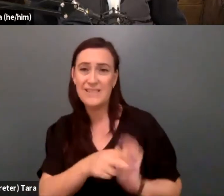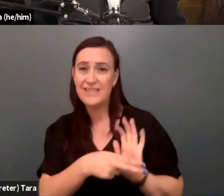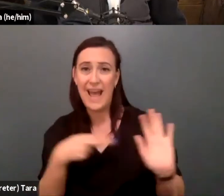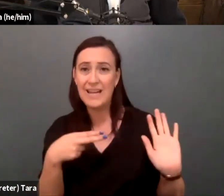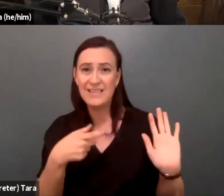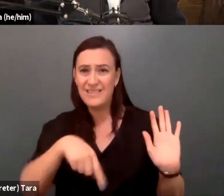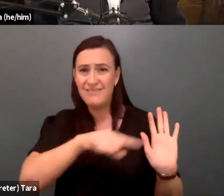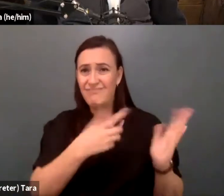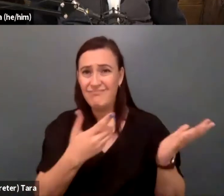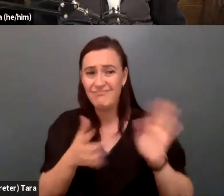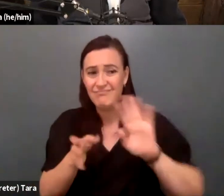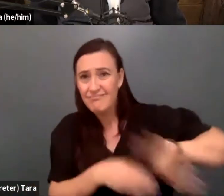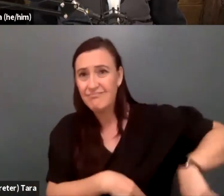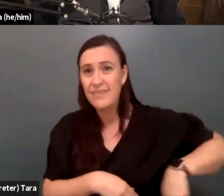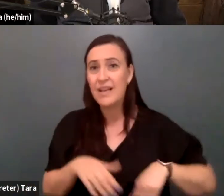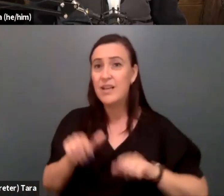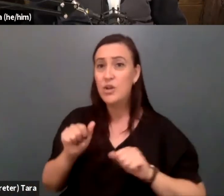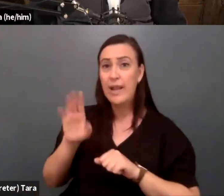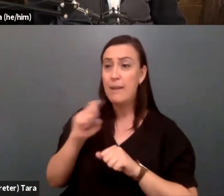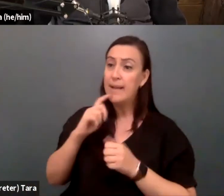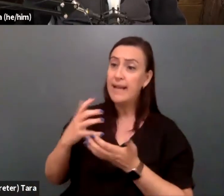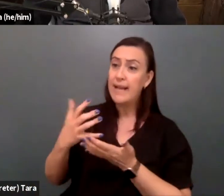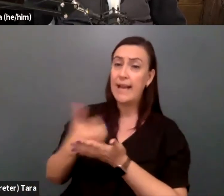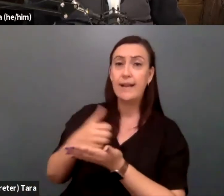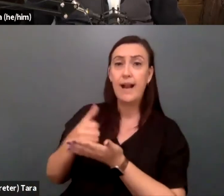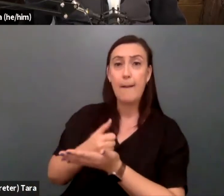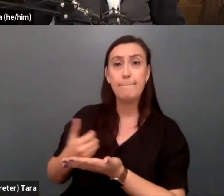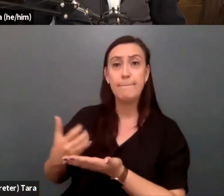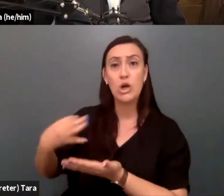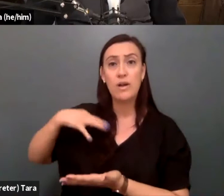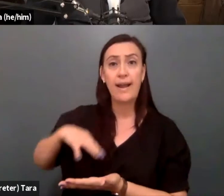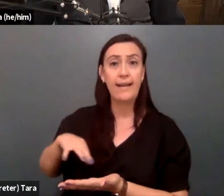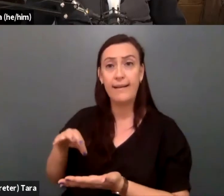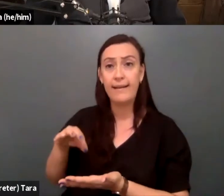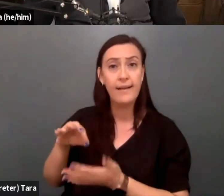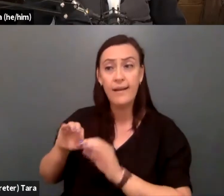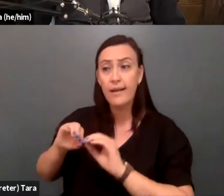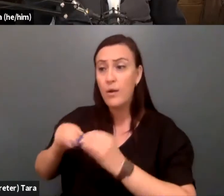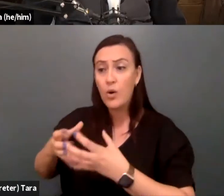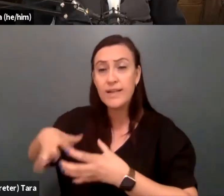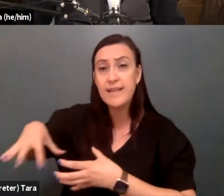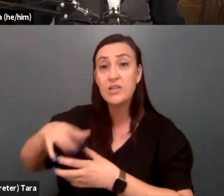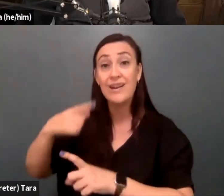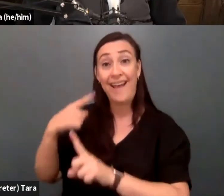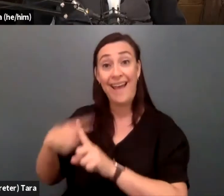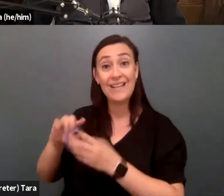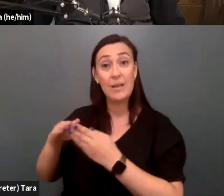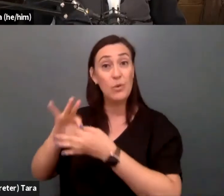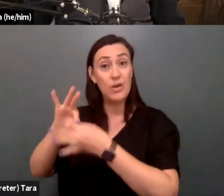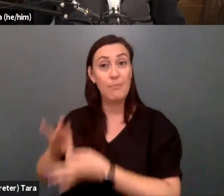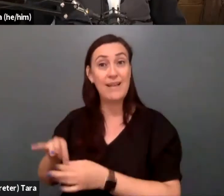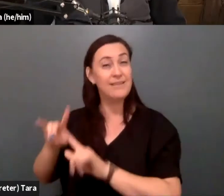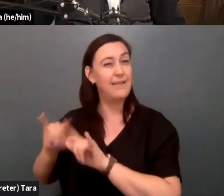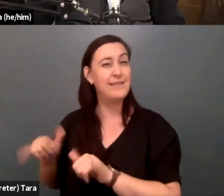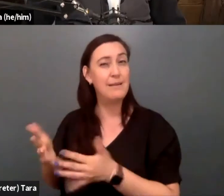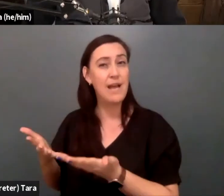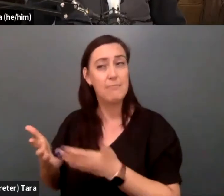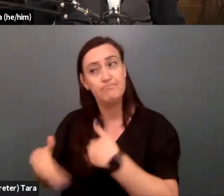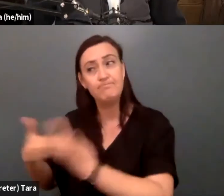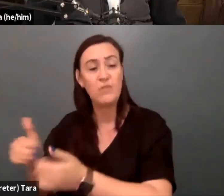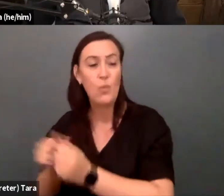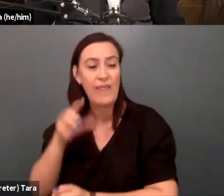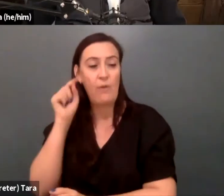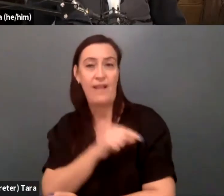you can be an income earning entity and a community-based organization, that folks are finding the